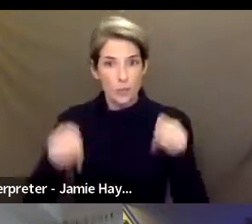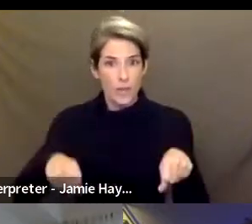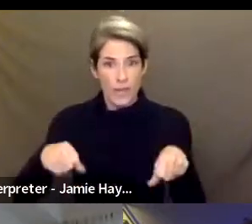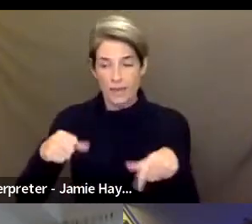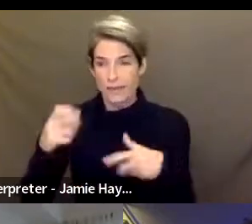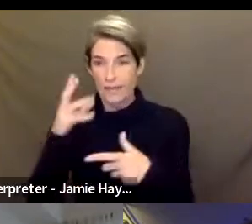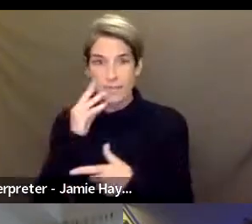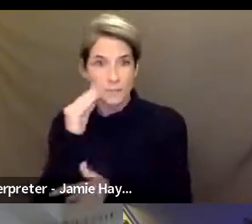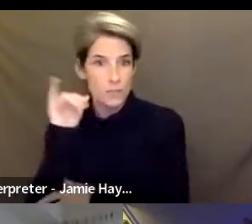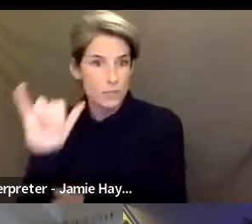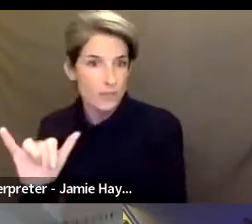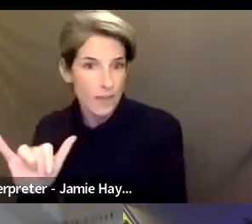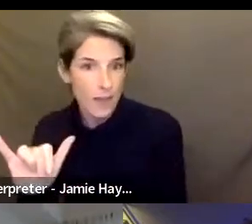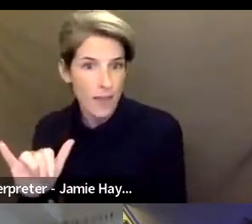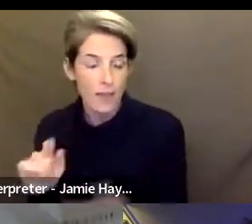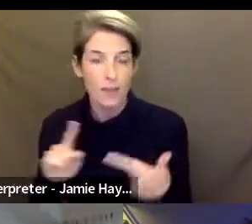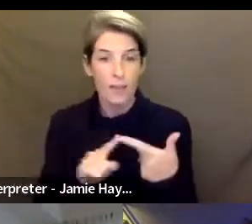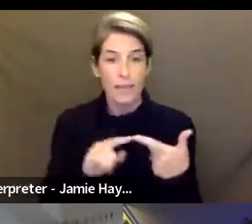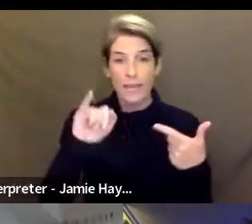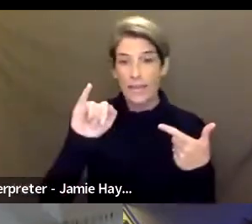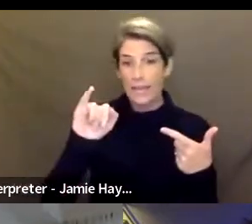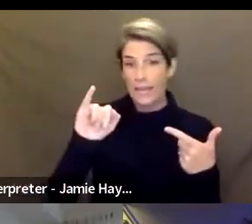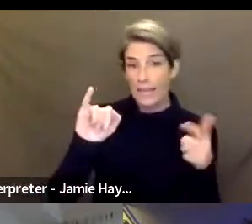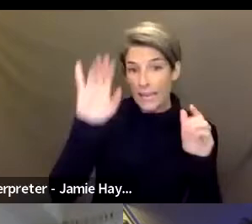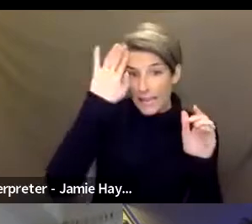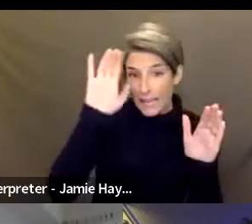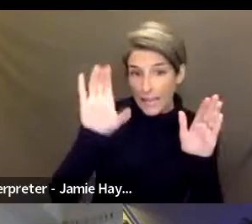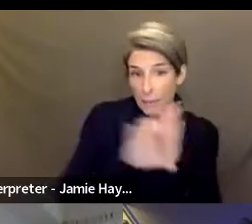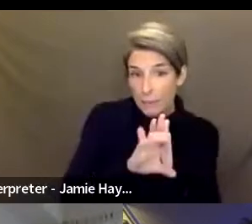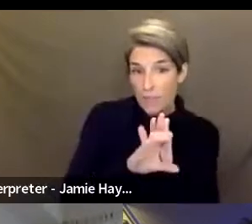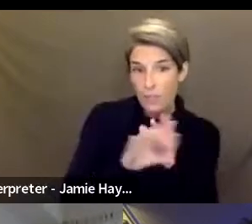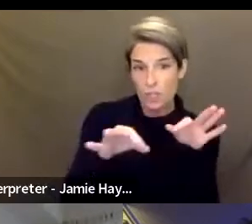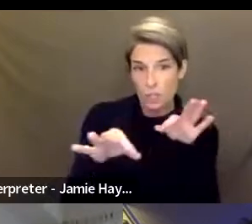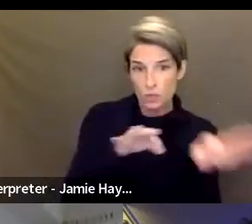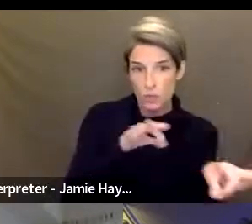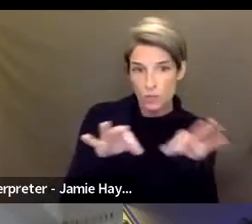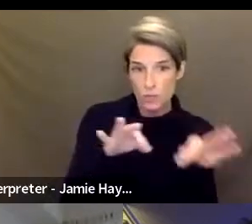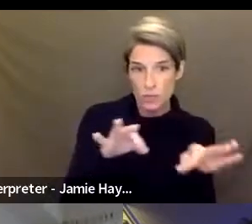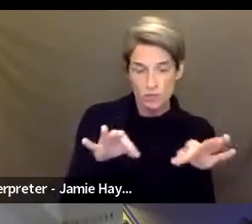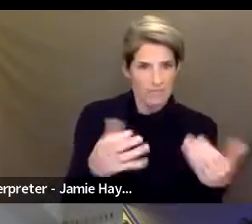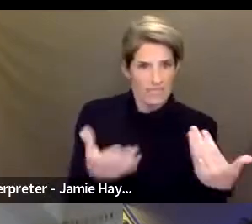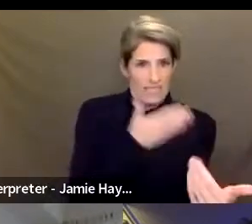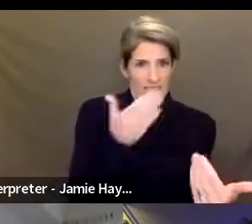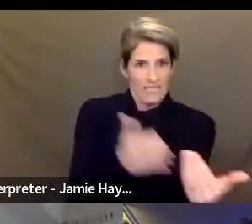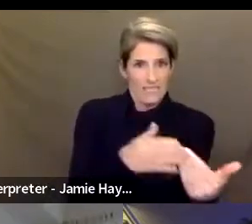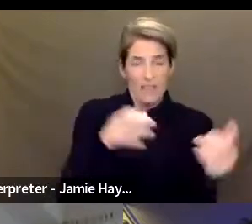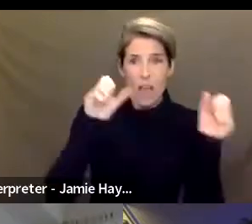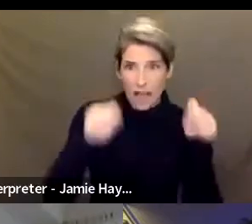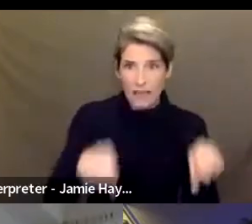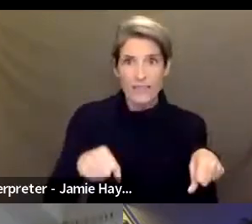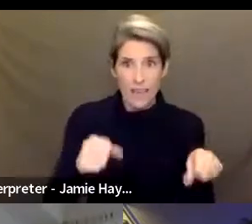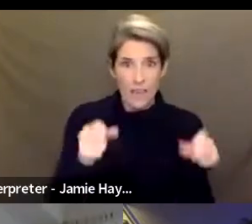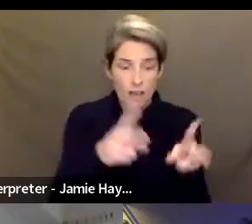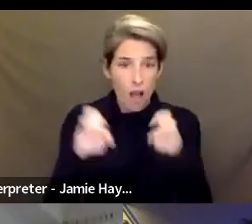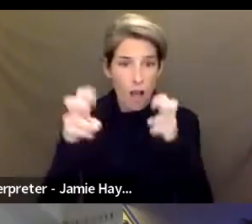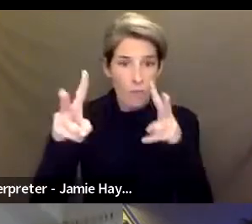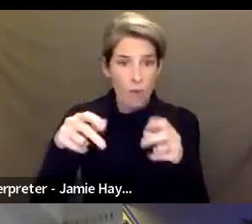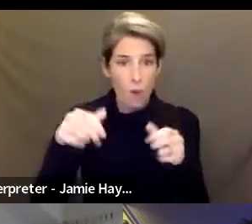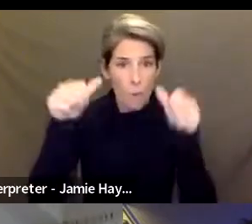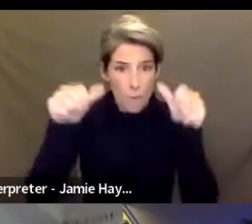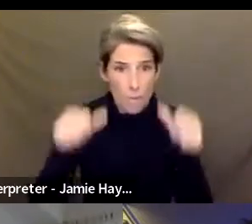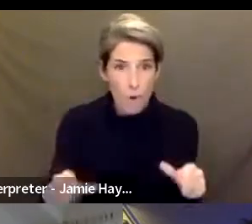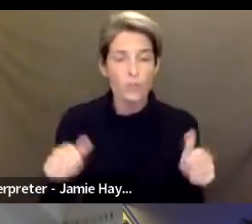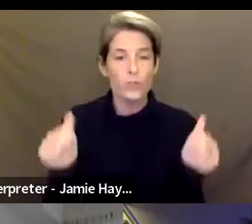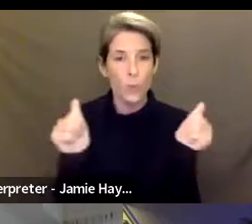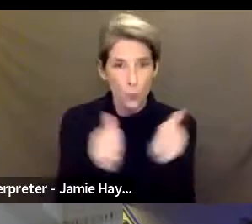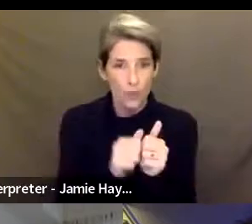putting image descriptions on everything I post. It's going to take at first an extra 5 minutes, and then you're going to get in the hang of it, and it's going to be second nature, and it's going to